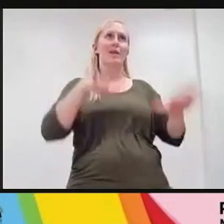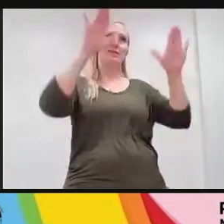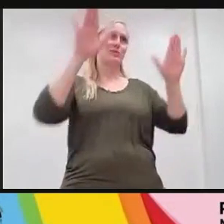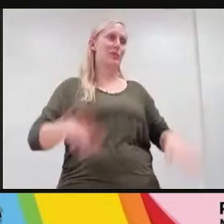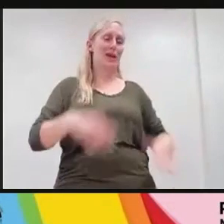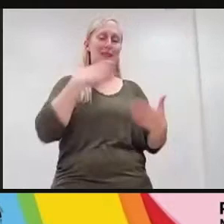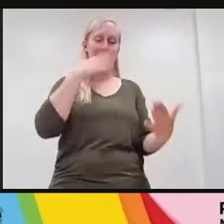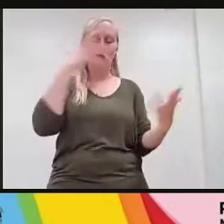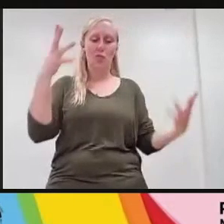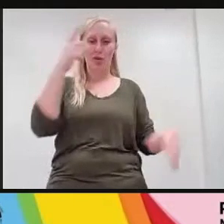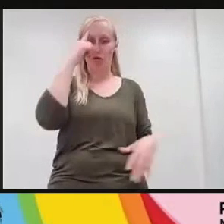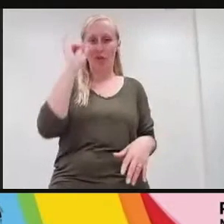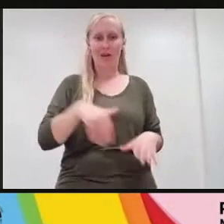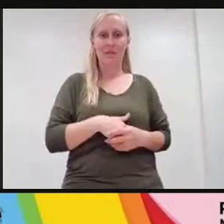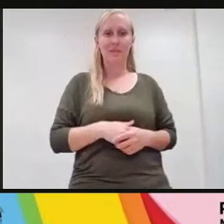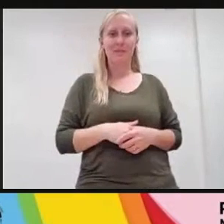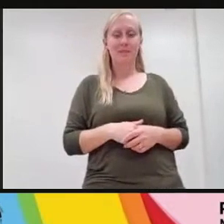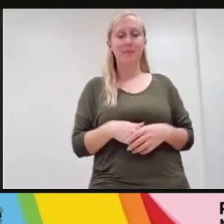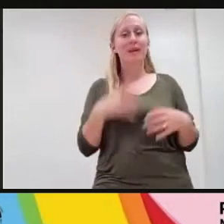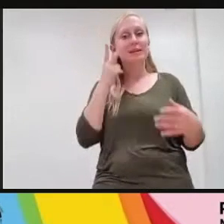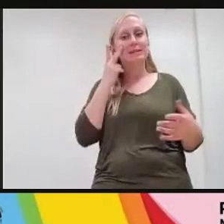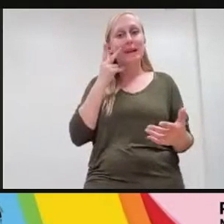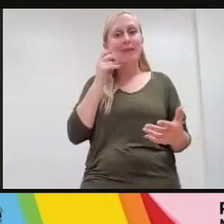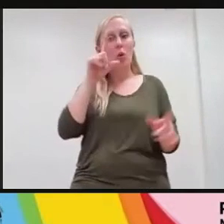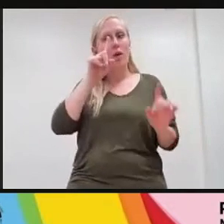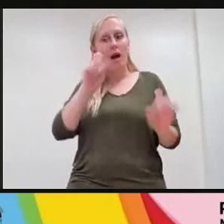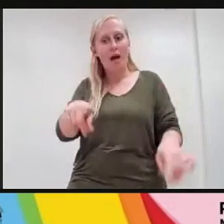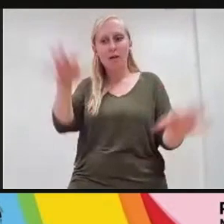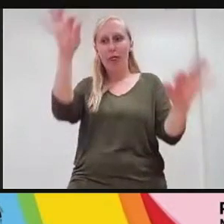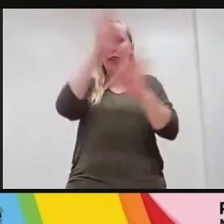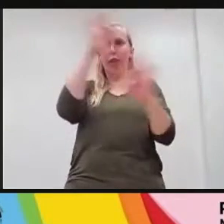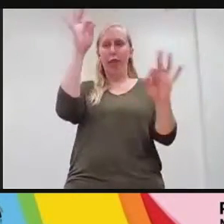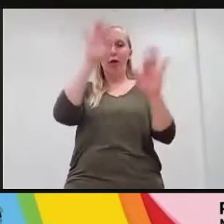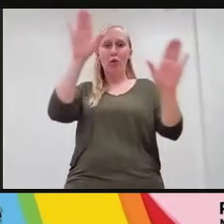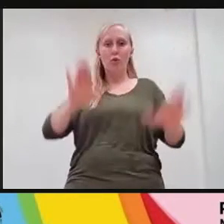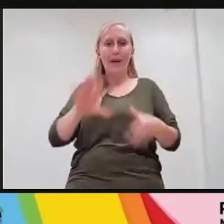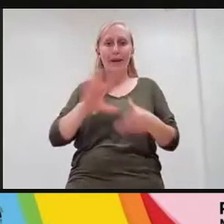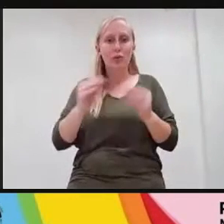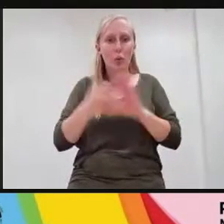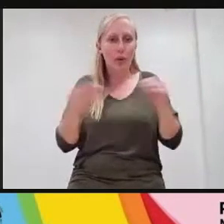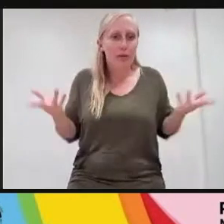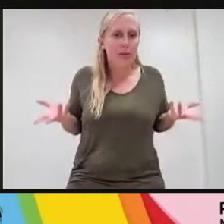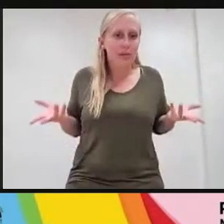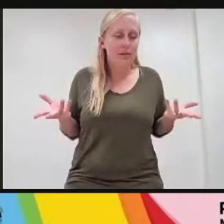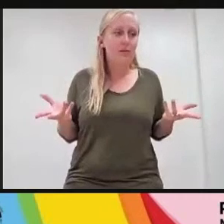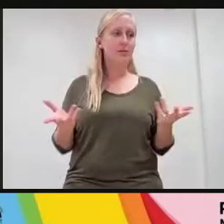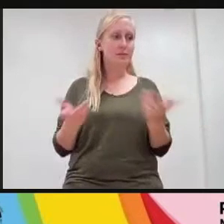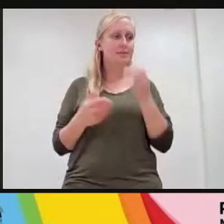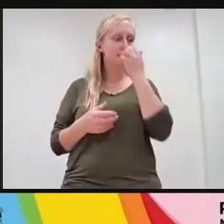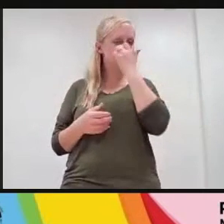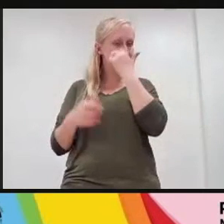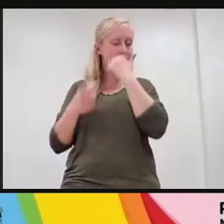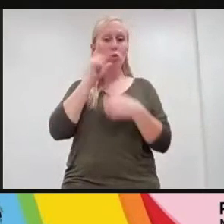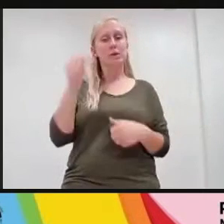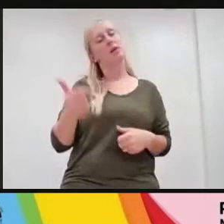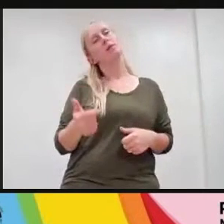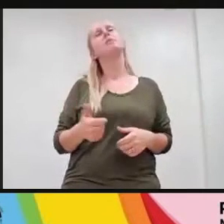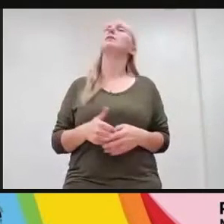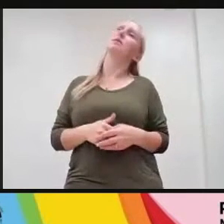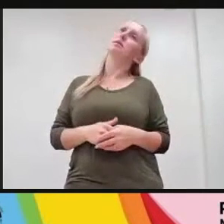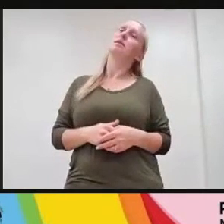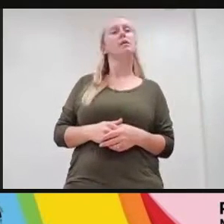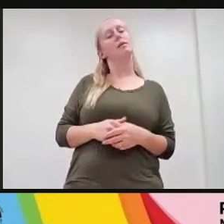that. See, if you don't ask the question, you don't get great stories like that. See? Okay, who's next?